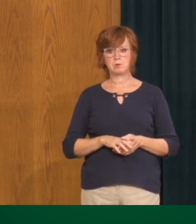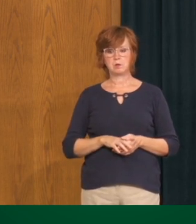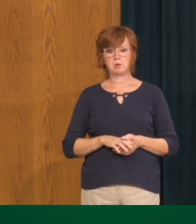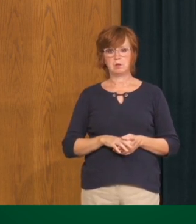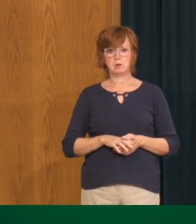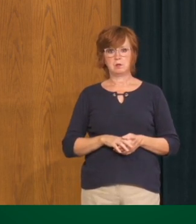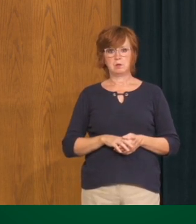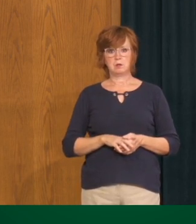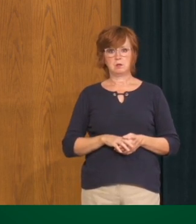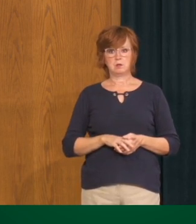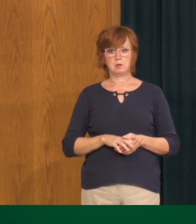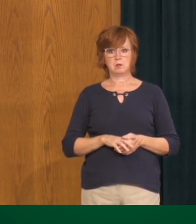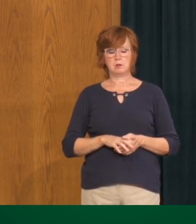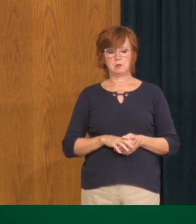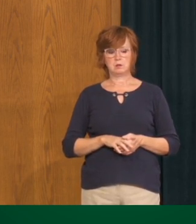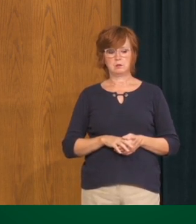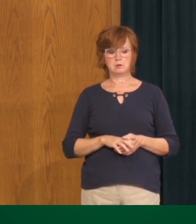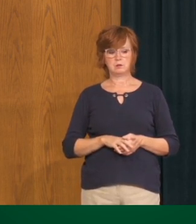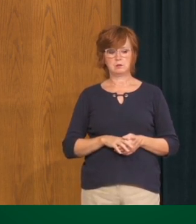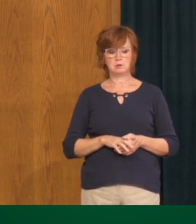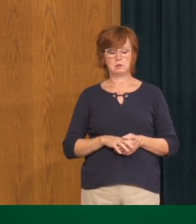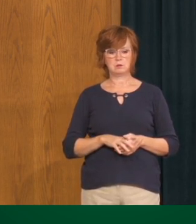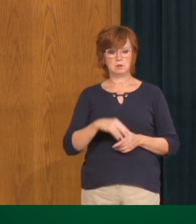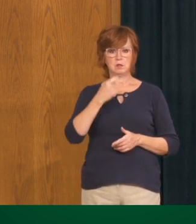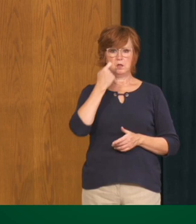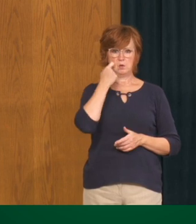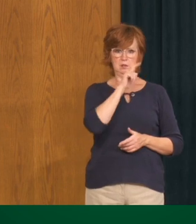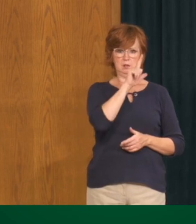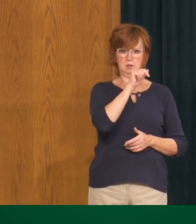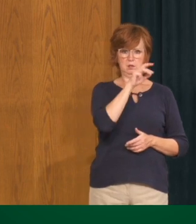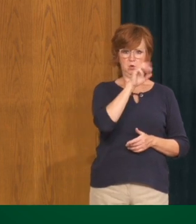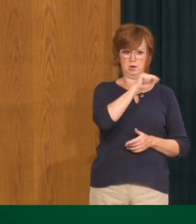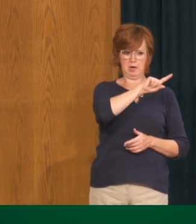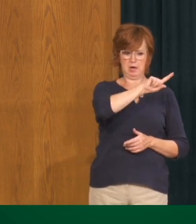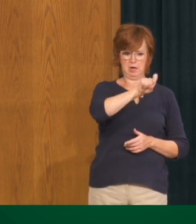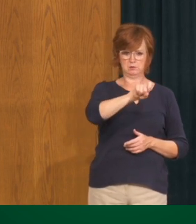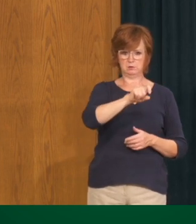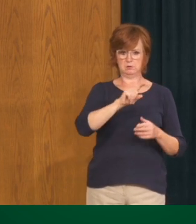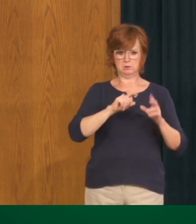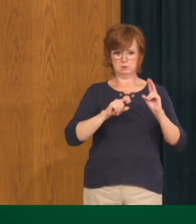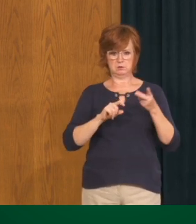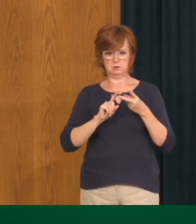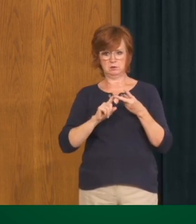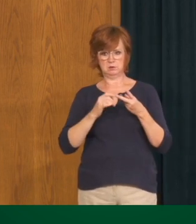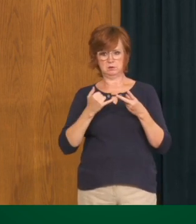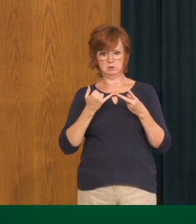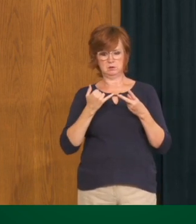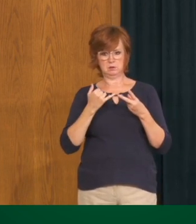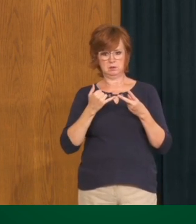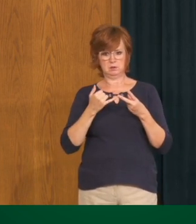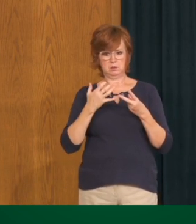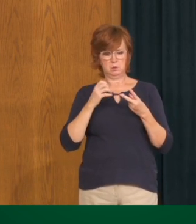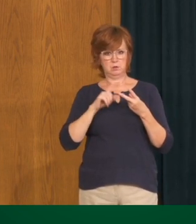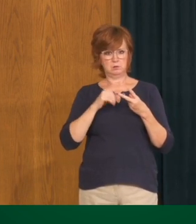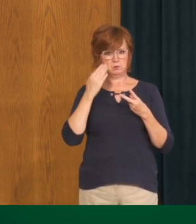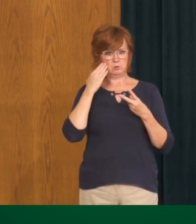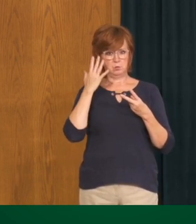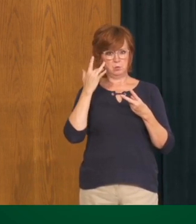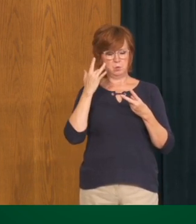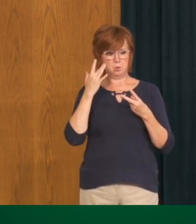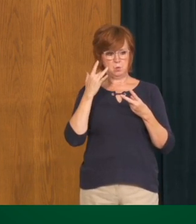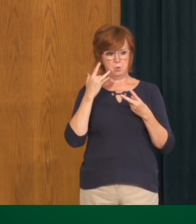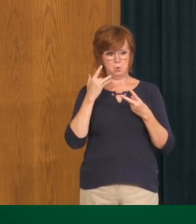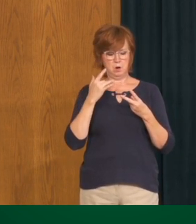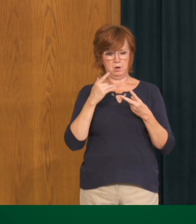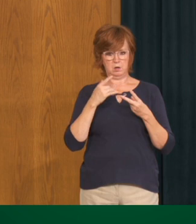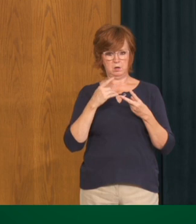Laura's question. Can you just tell me a bit more about why you're not considering regular pool testing in schools? Is it just that the province